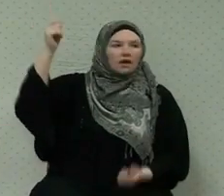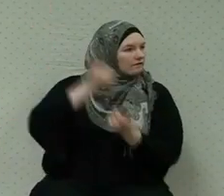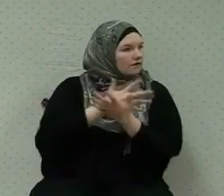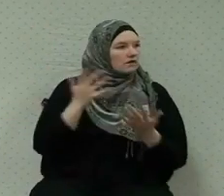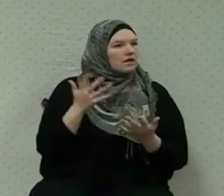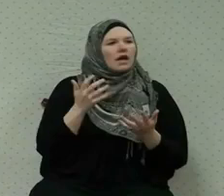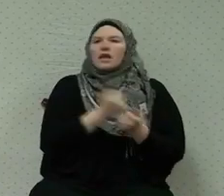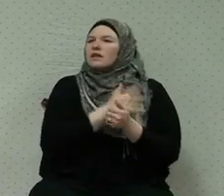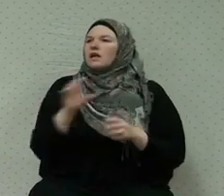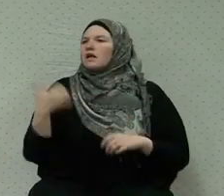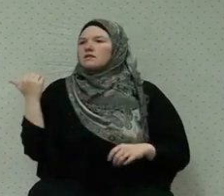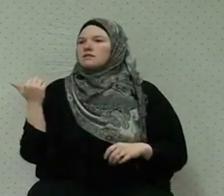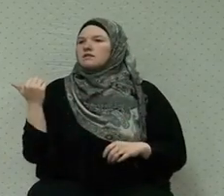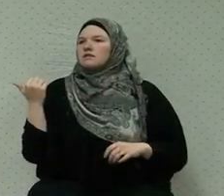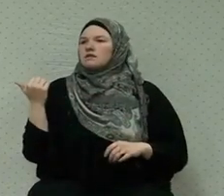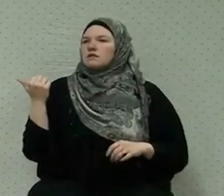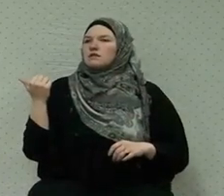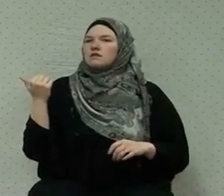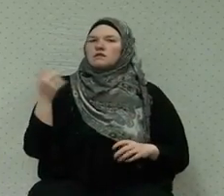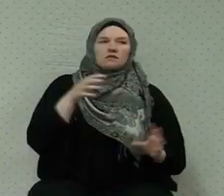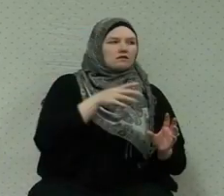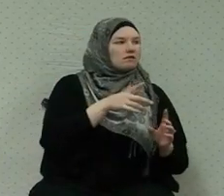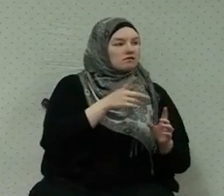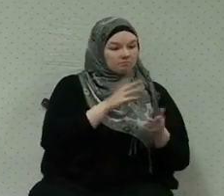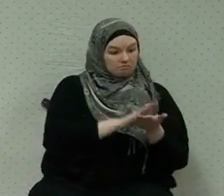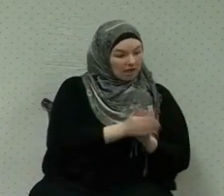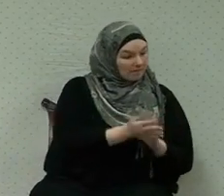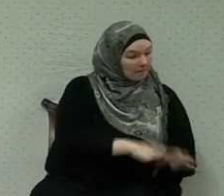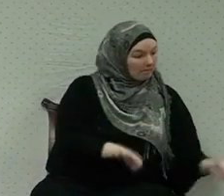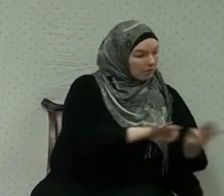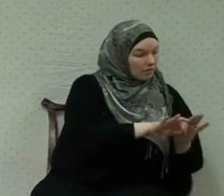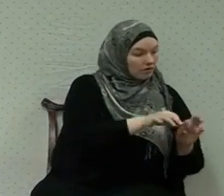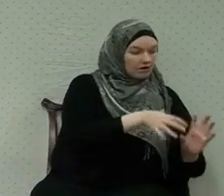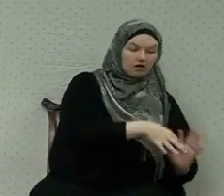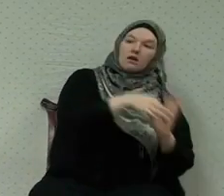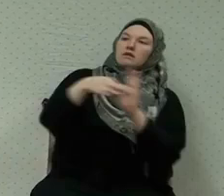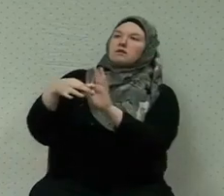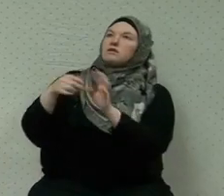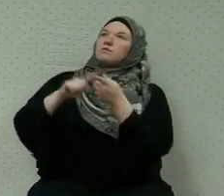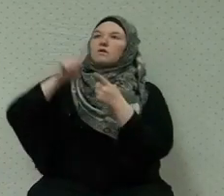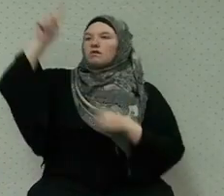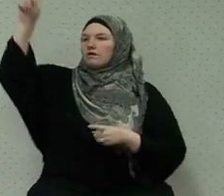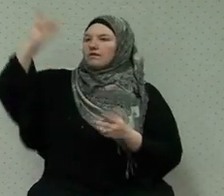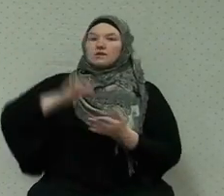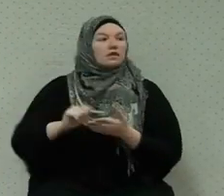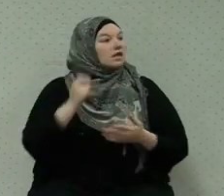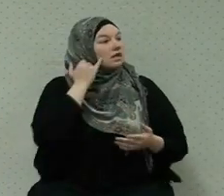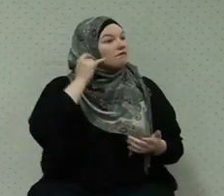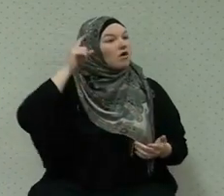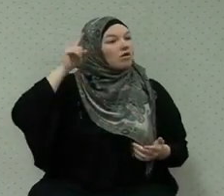Anything else stems their importance from being connected to Allah. So if